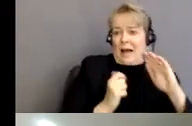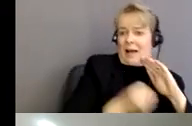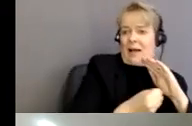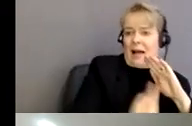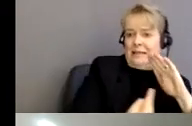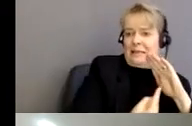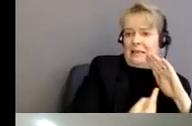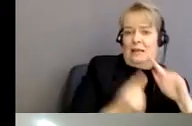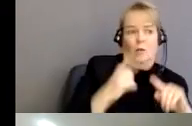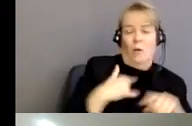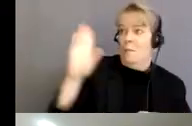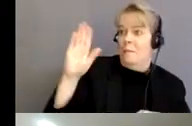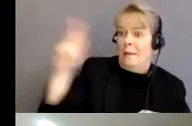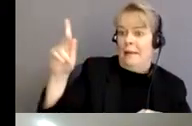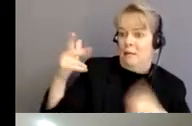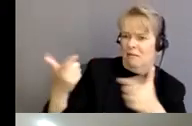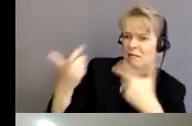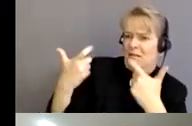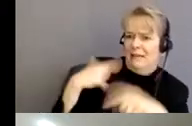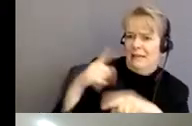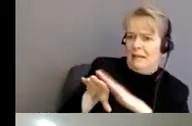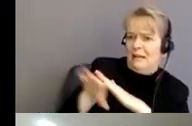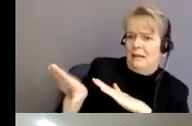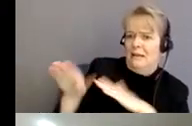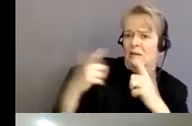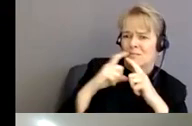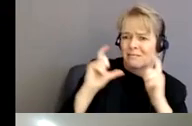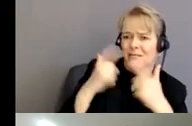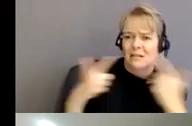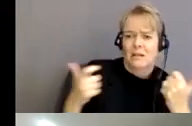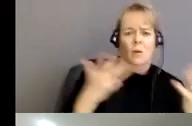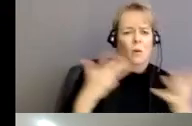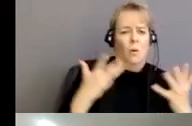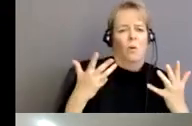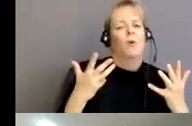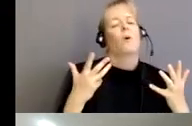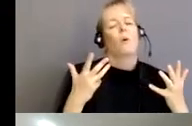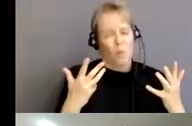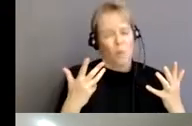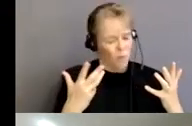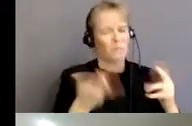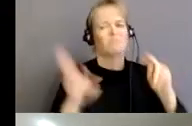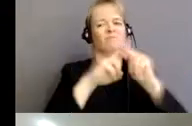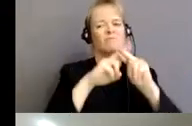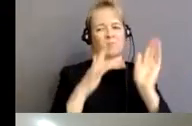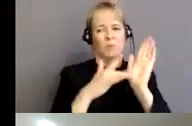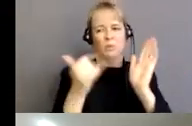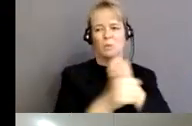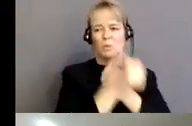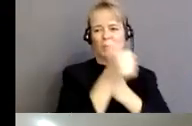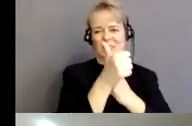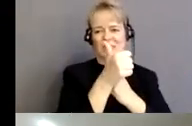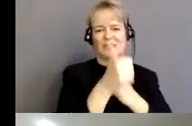to manage their funds maybe during this time. So they're at an increased risk for abuse and that vulnerability of someone in that position